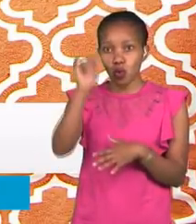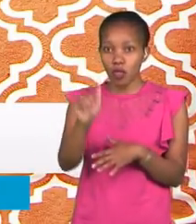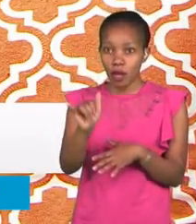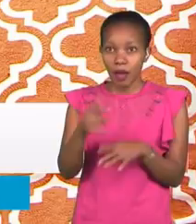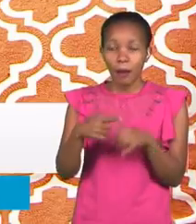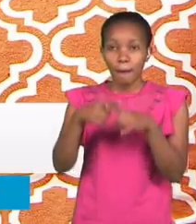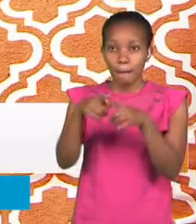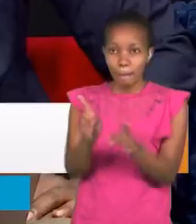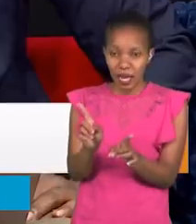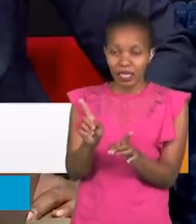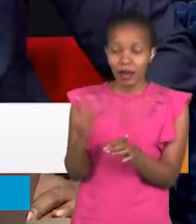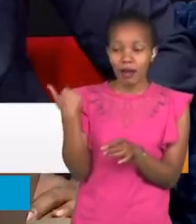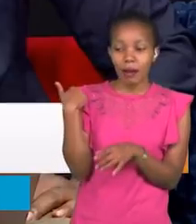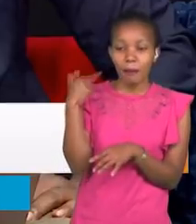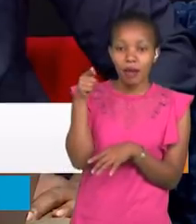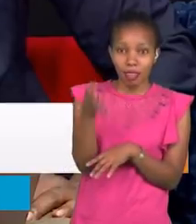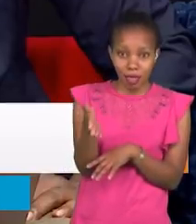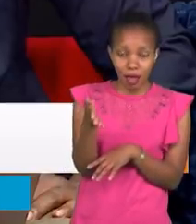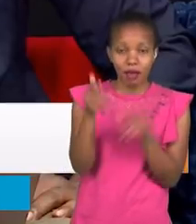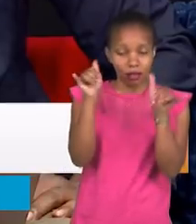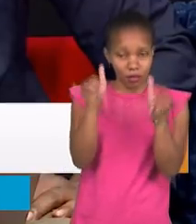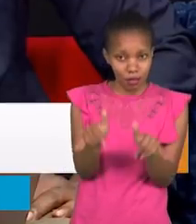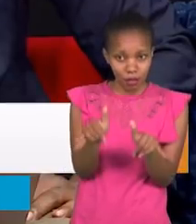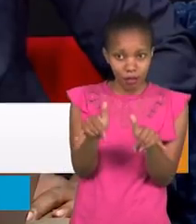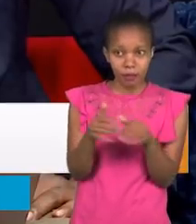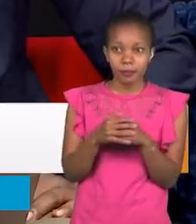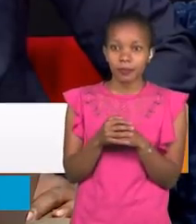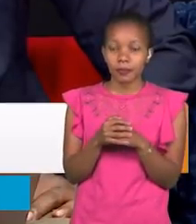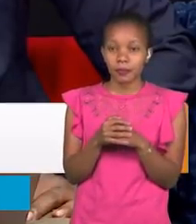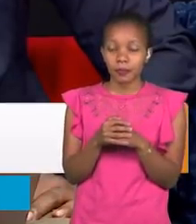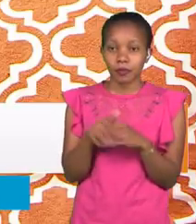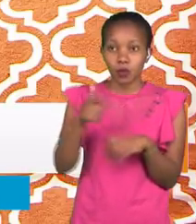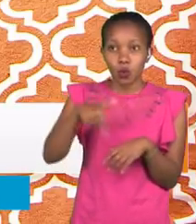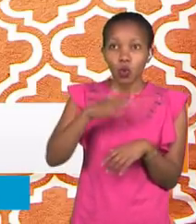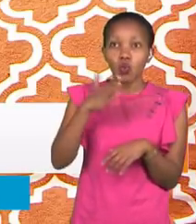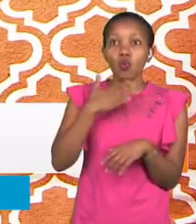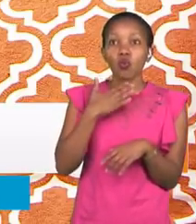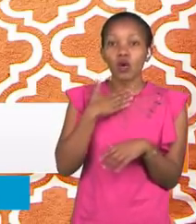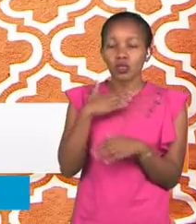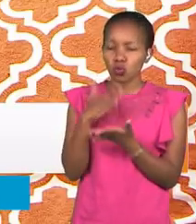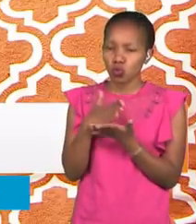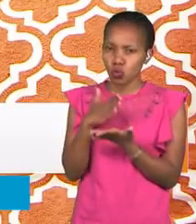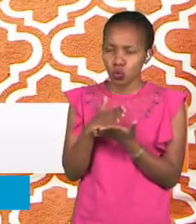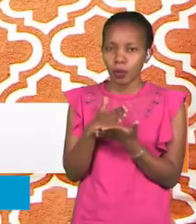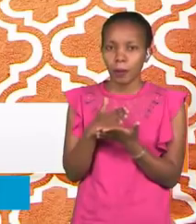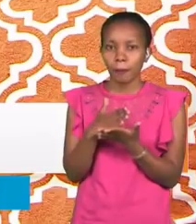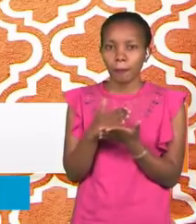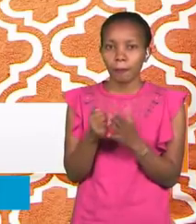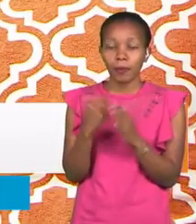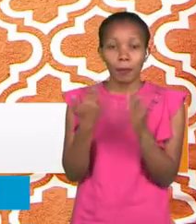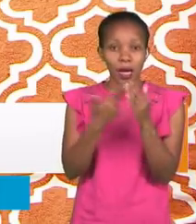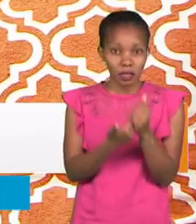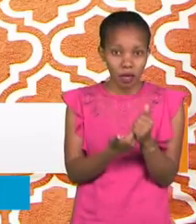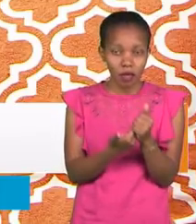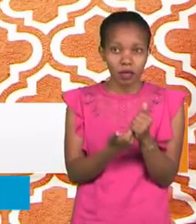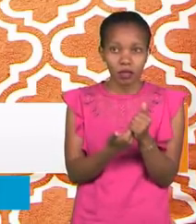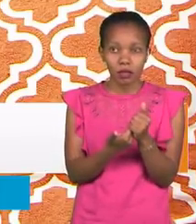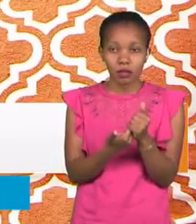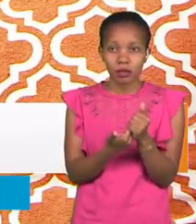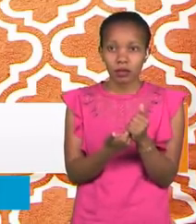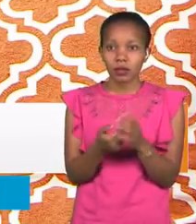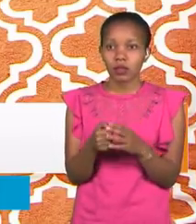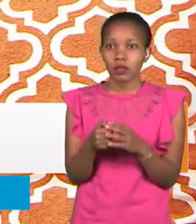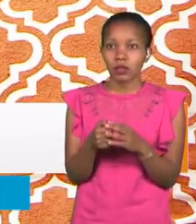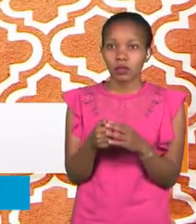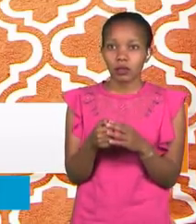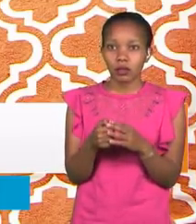pay bill is there to stay. Okay. And we want to really partner mm-hmm.